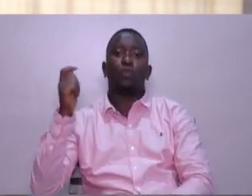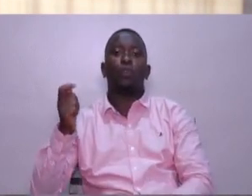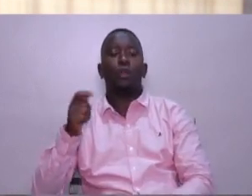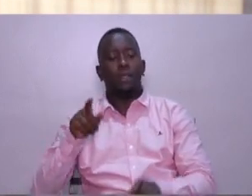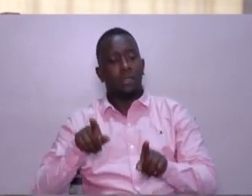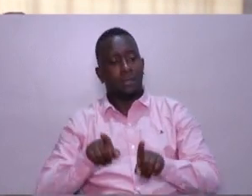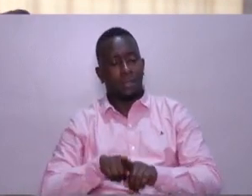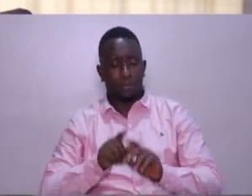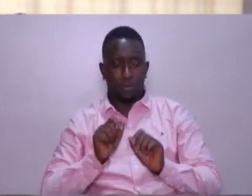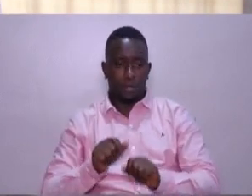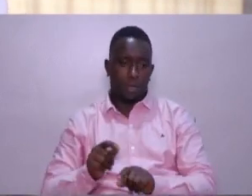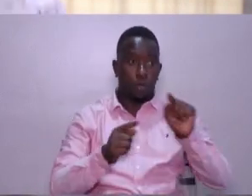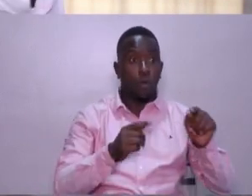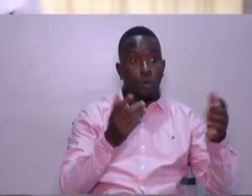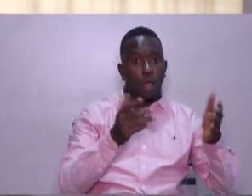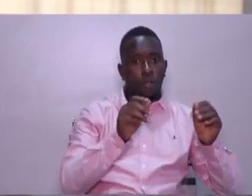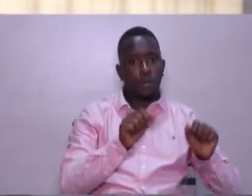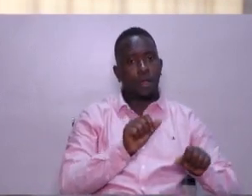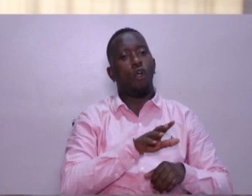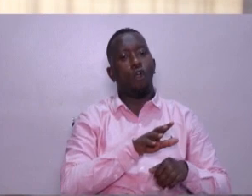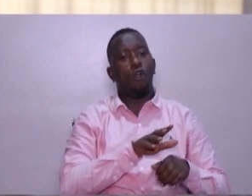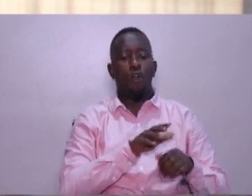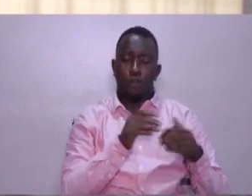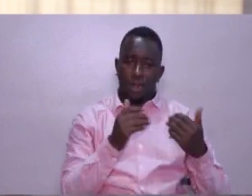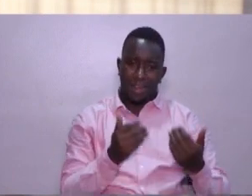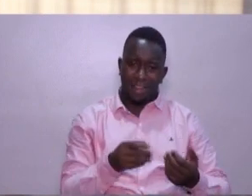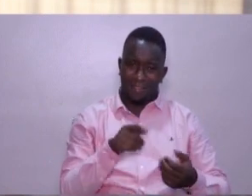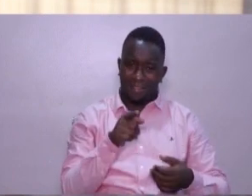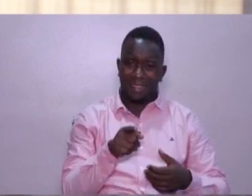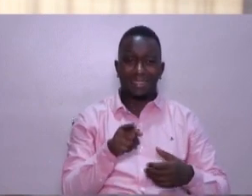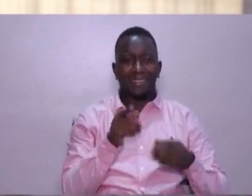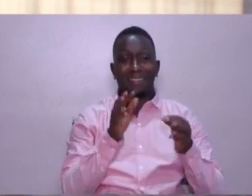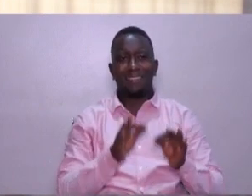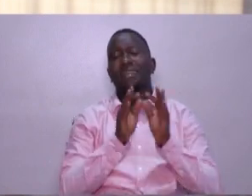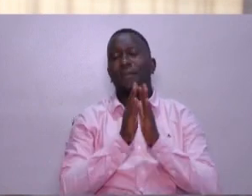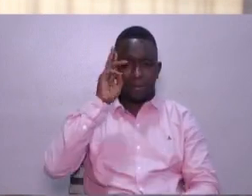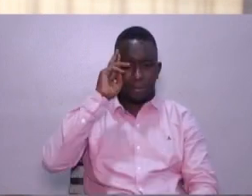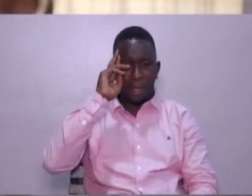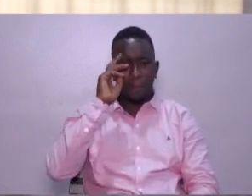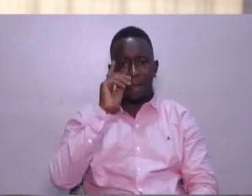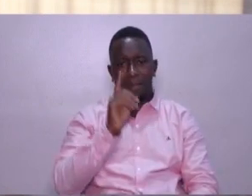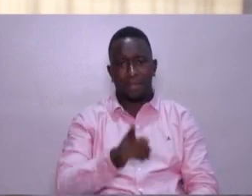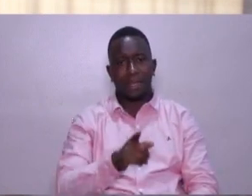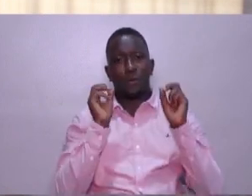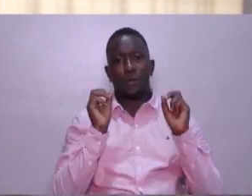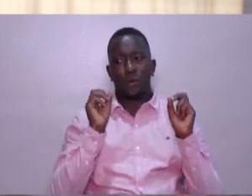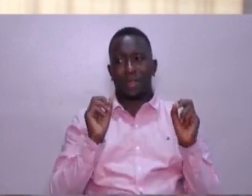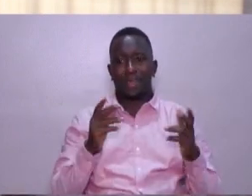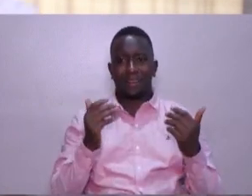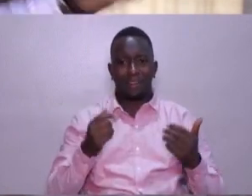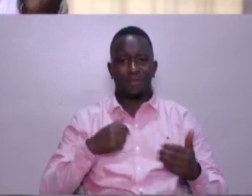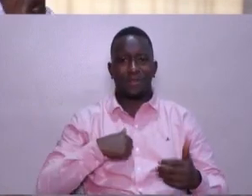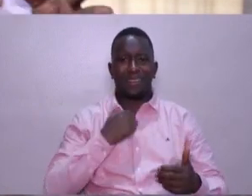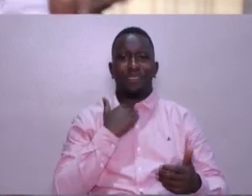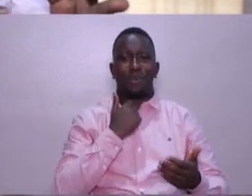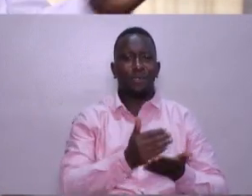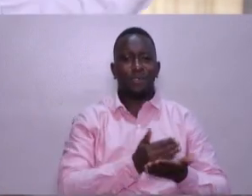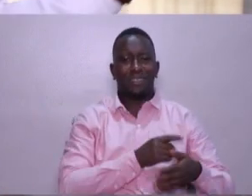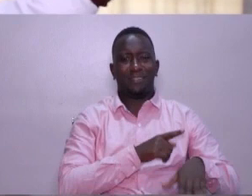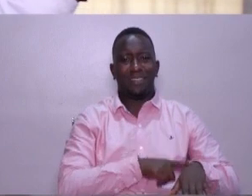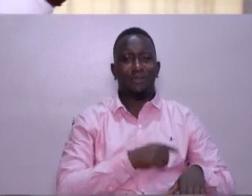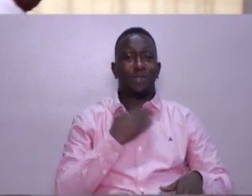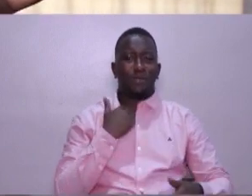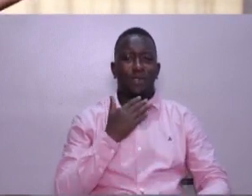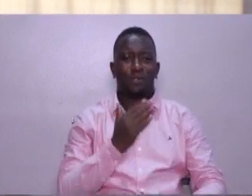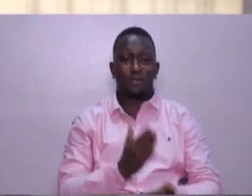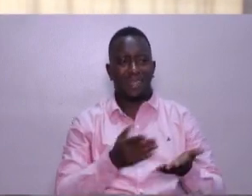where you want them to do further reading. So that's cross-reference. So very important. Please take note of that. I want to save time, so I'll stop here. That